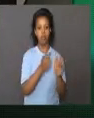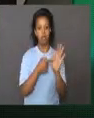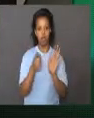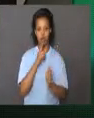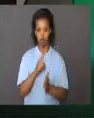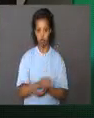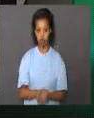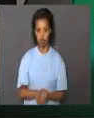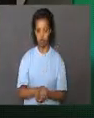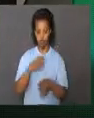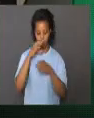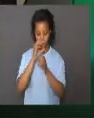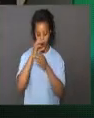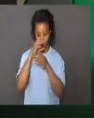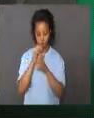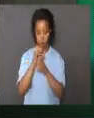microscopes,